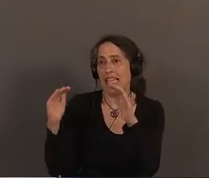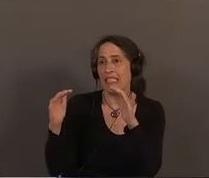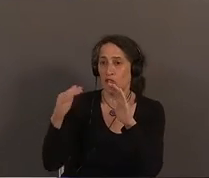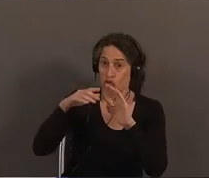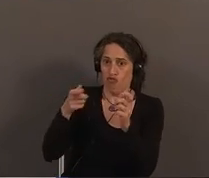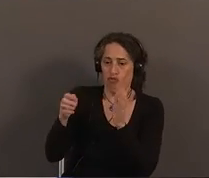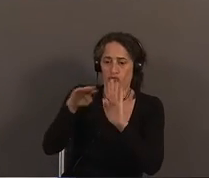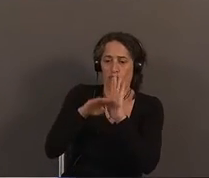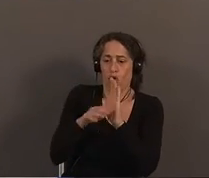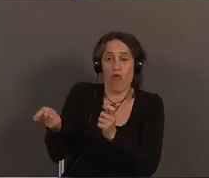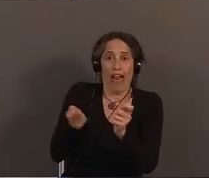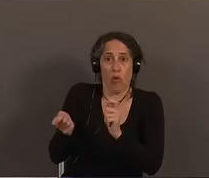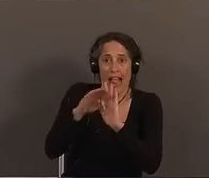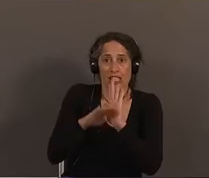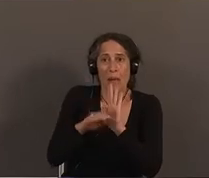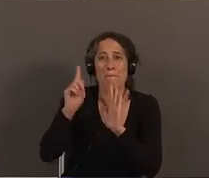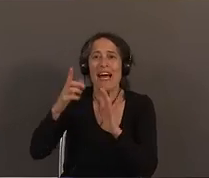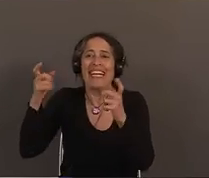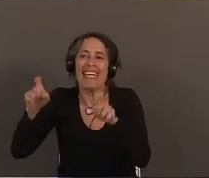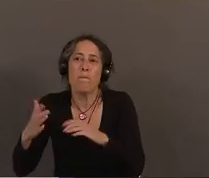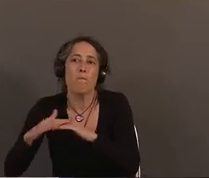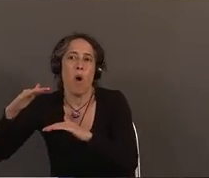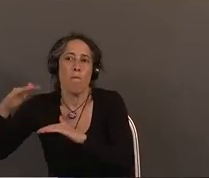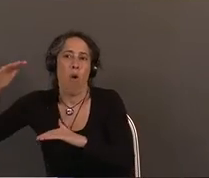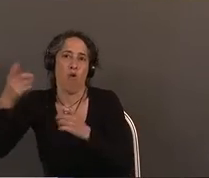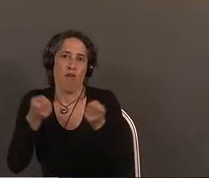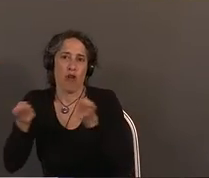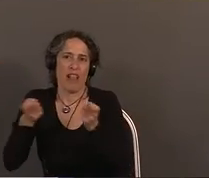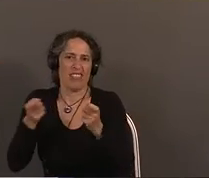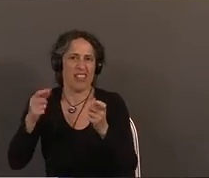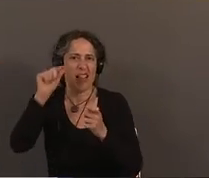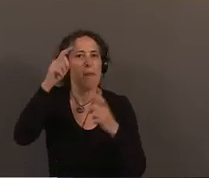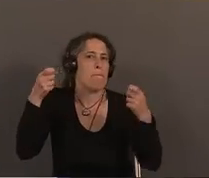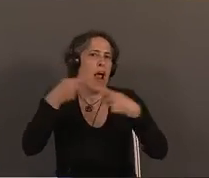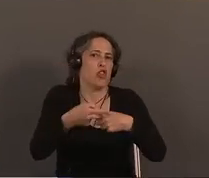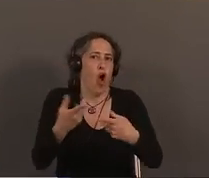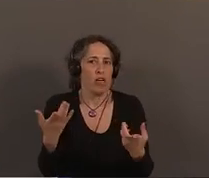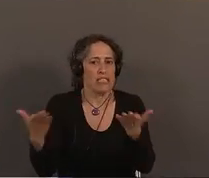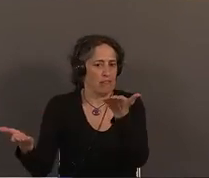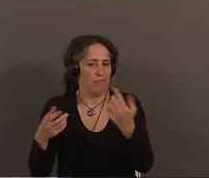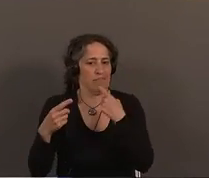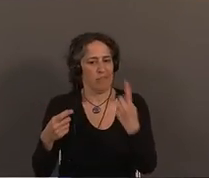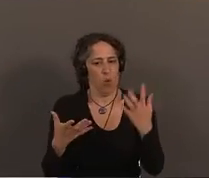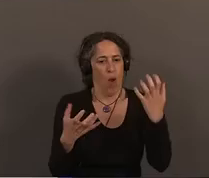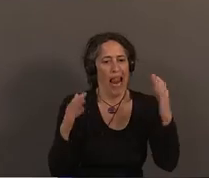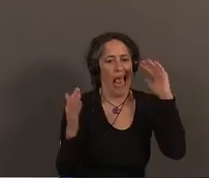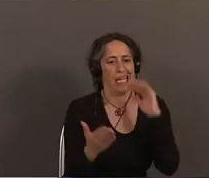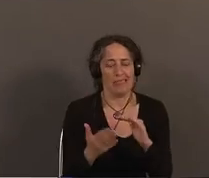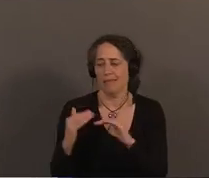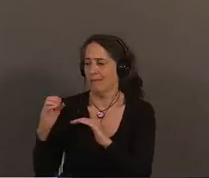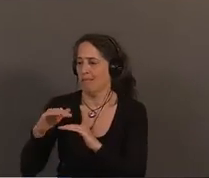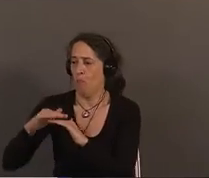The digital single market means to have common rules for many things we do, and that